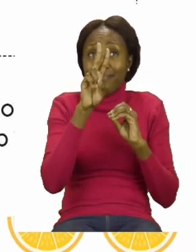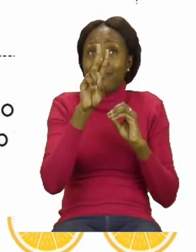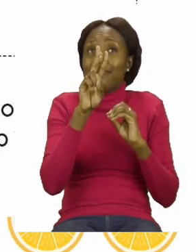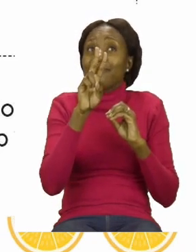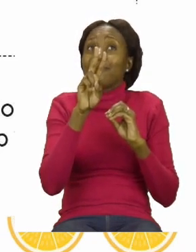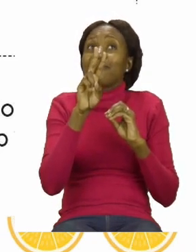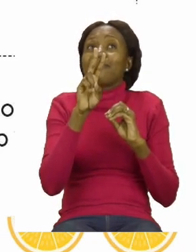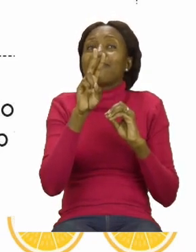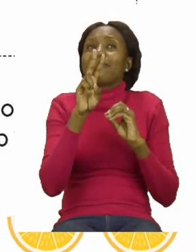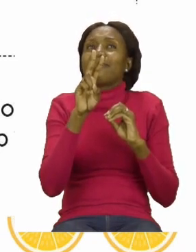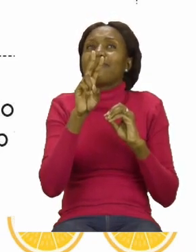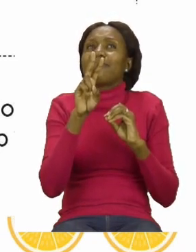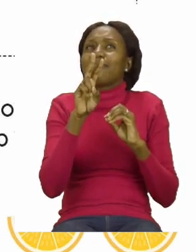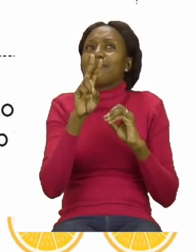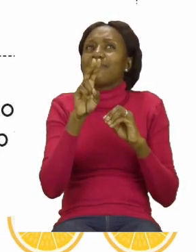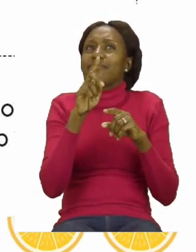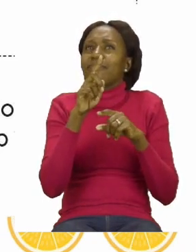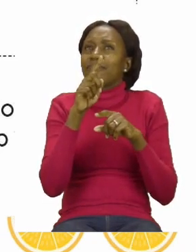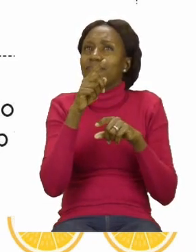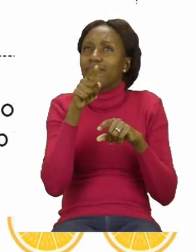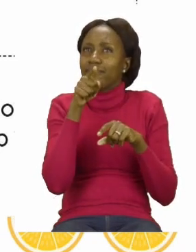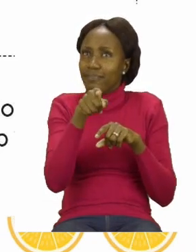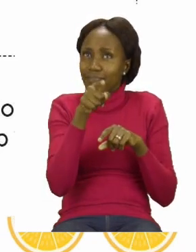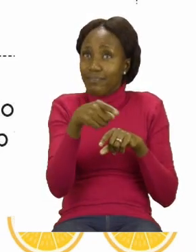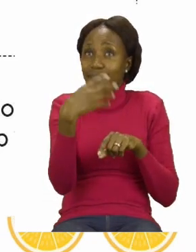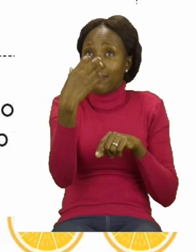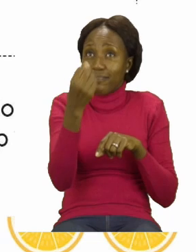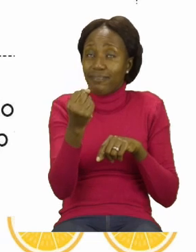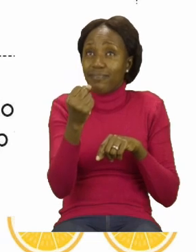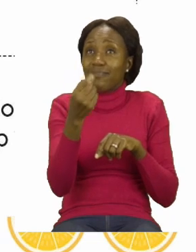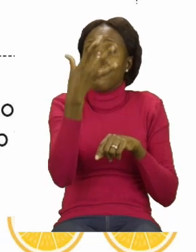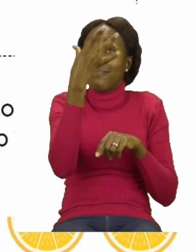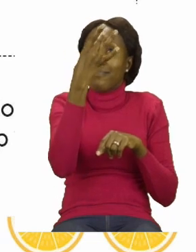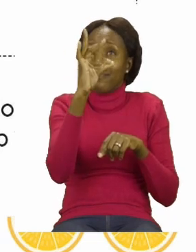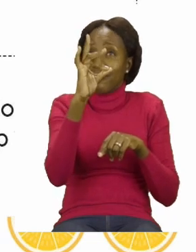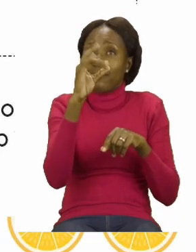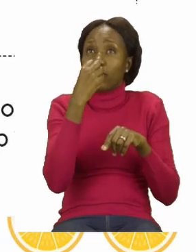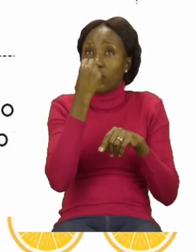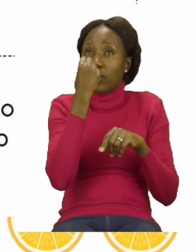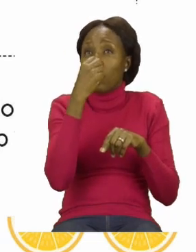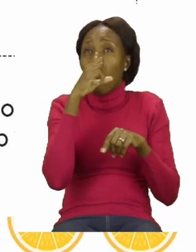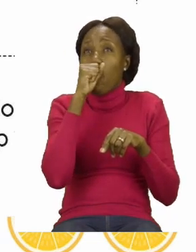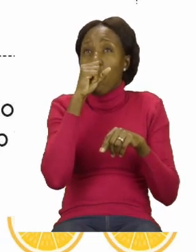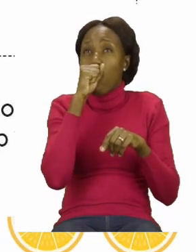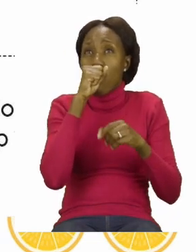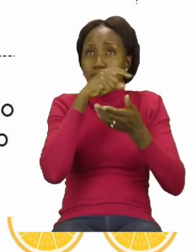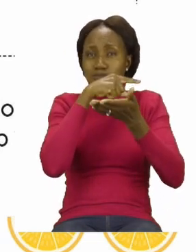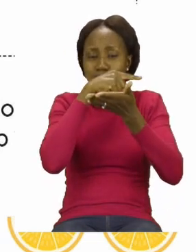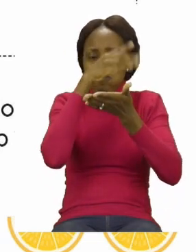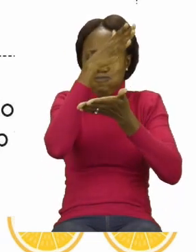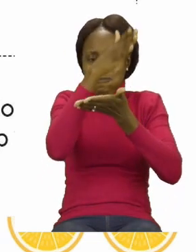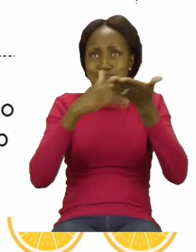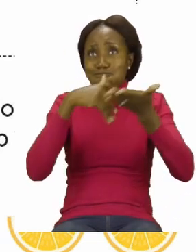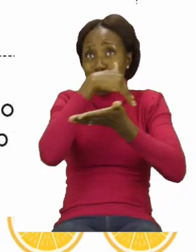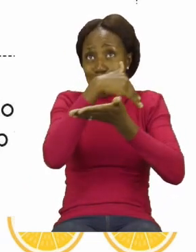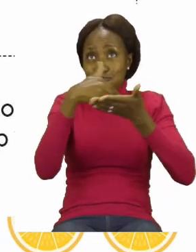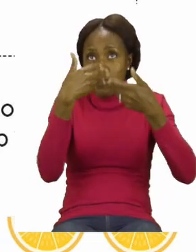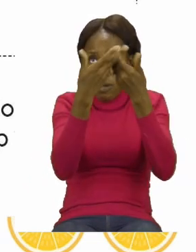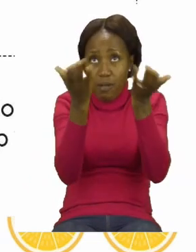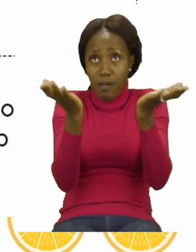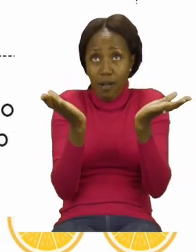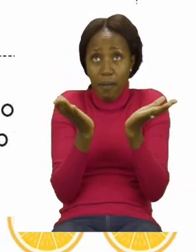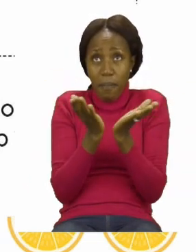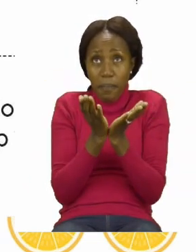says, there are 8 orange slices in a plate. Pam